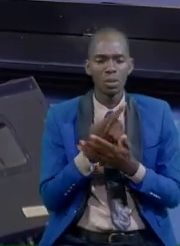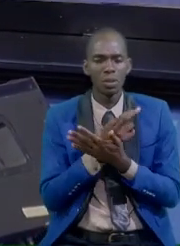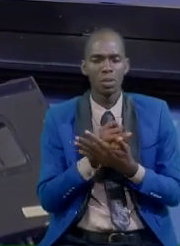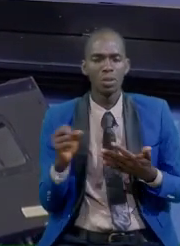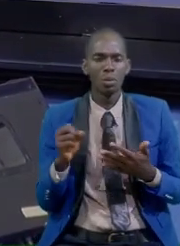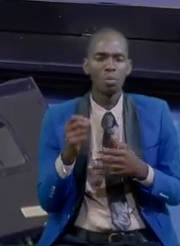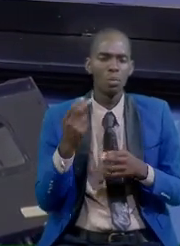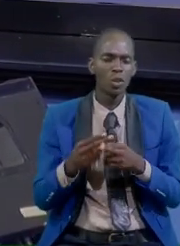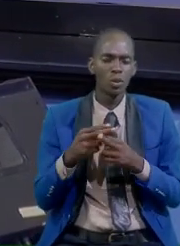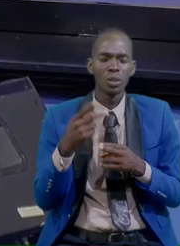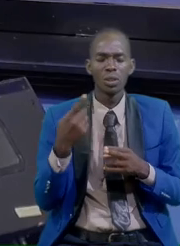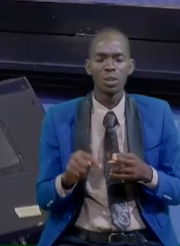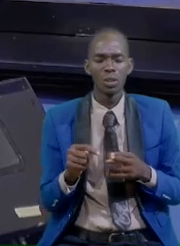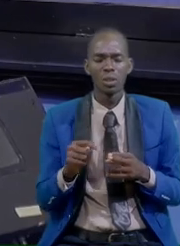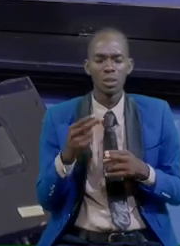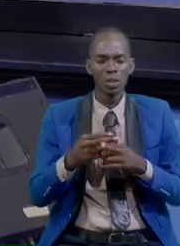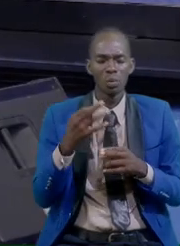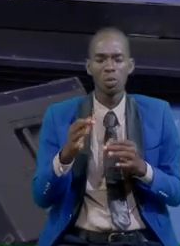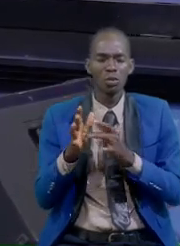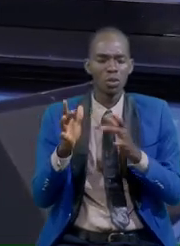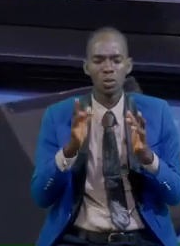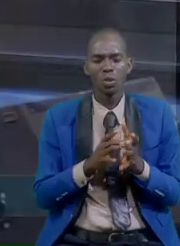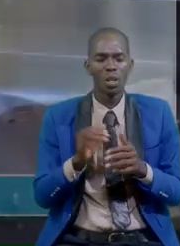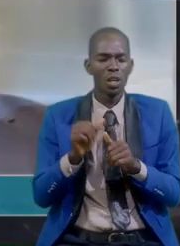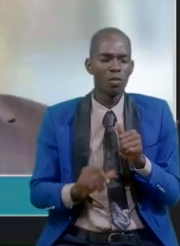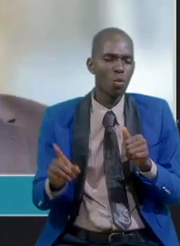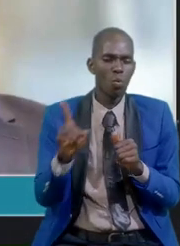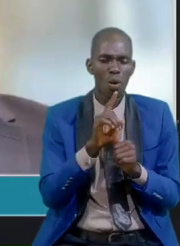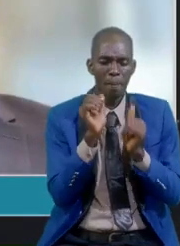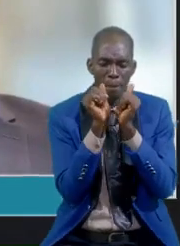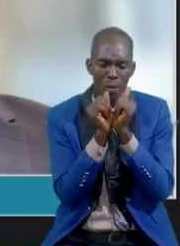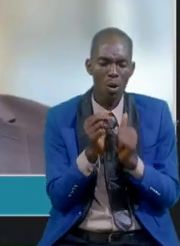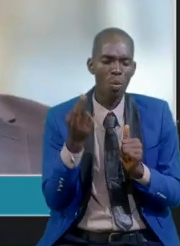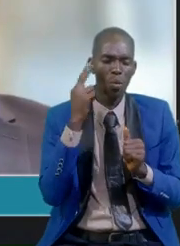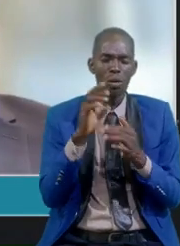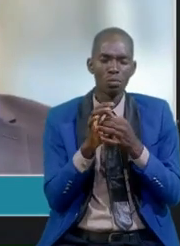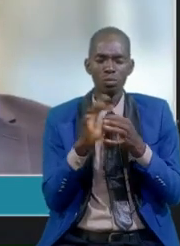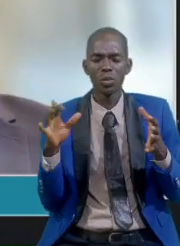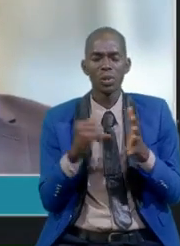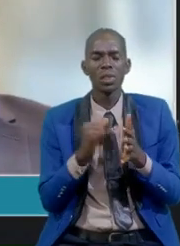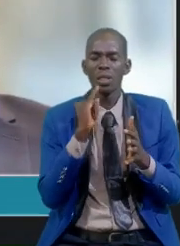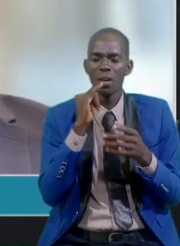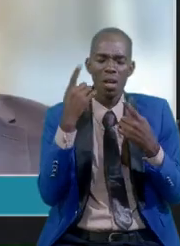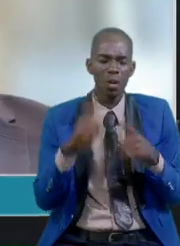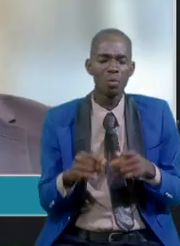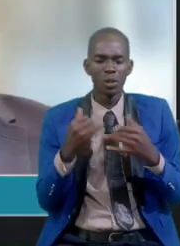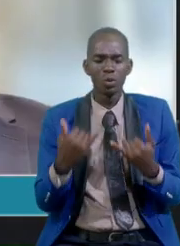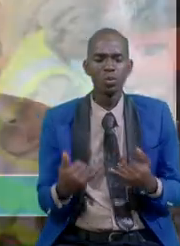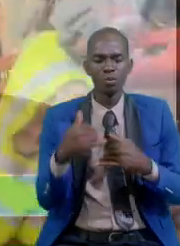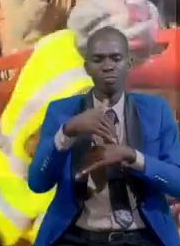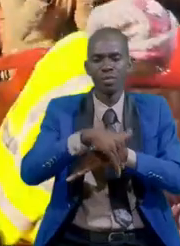everyone's bands were loosed. It's happening tonight. Look at James